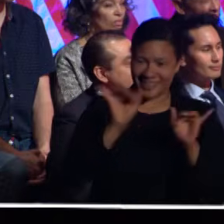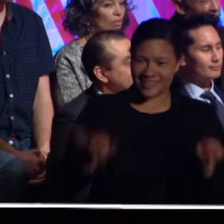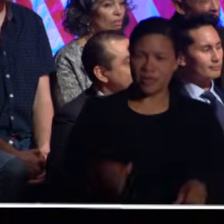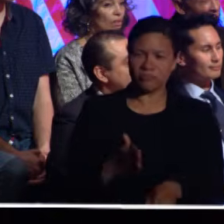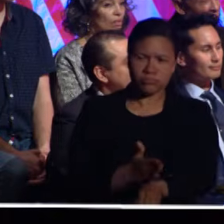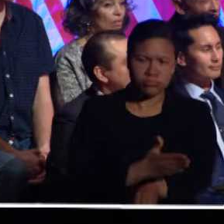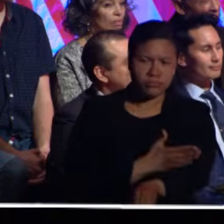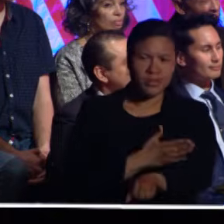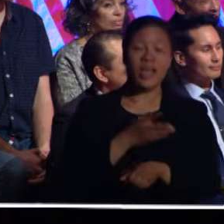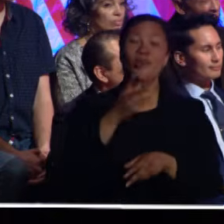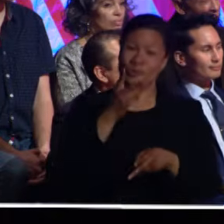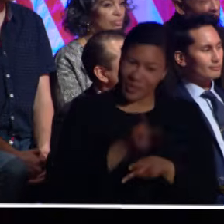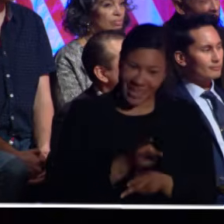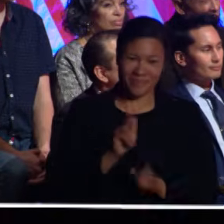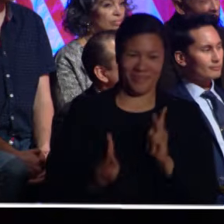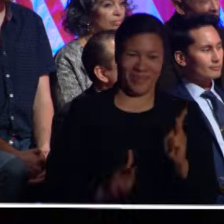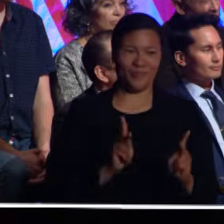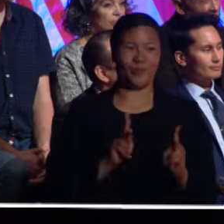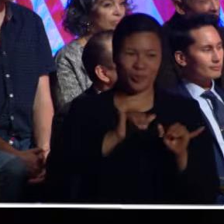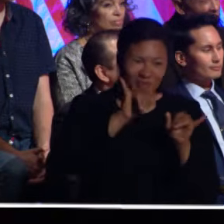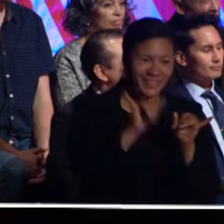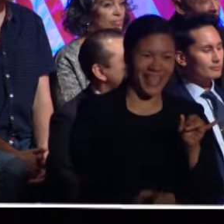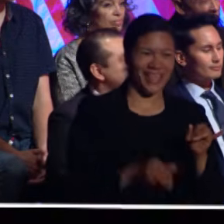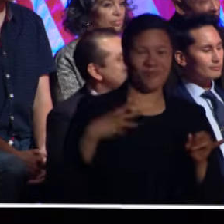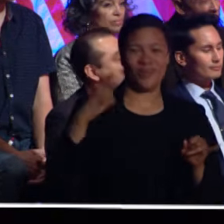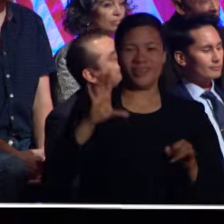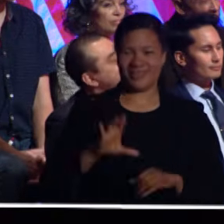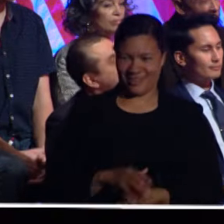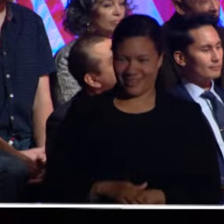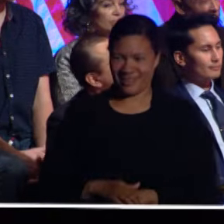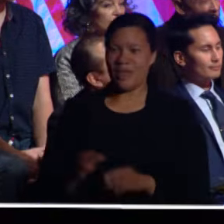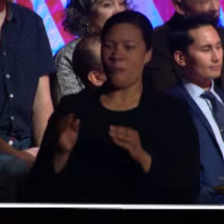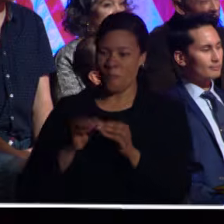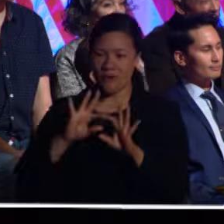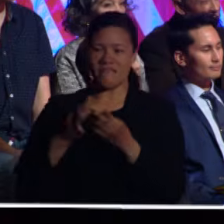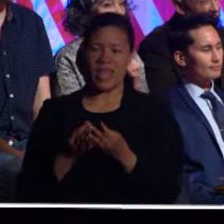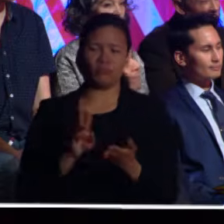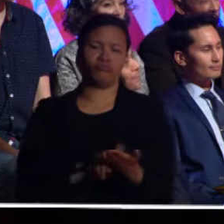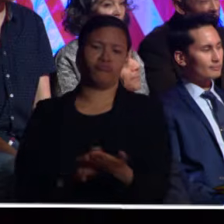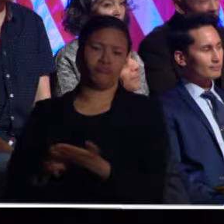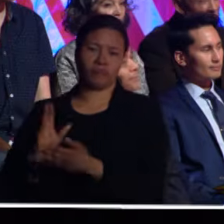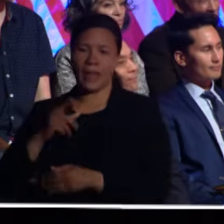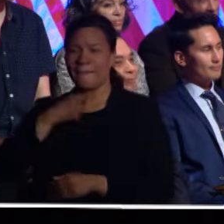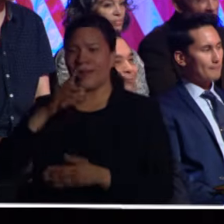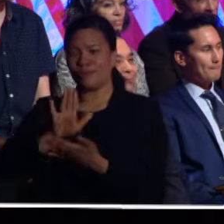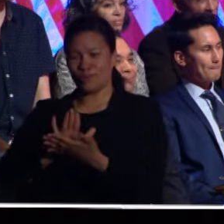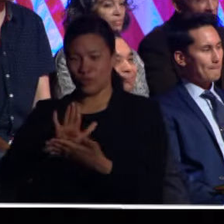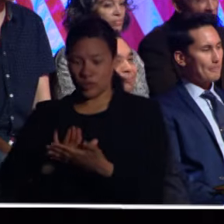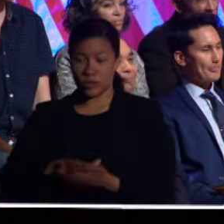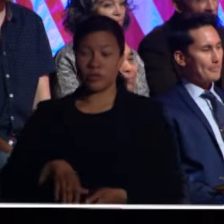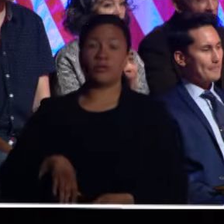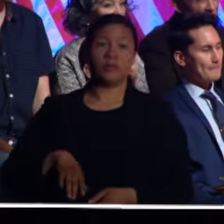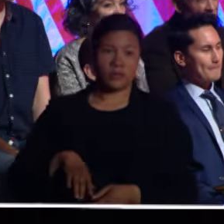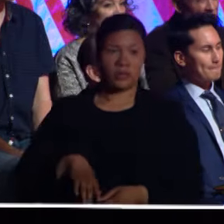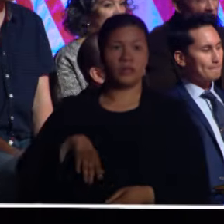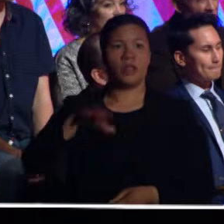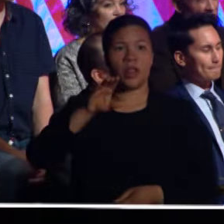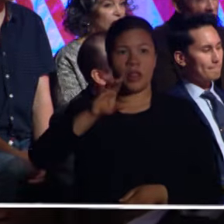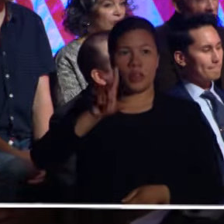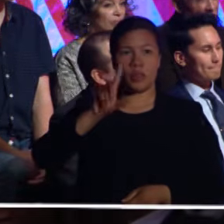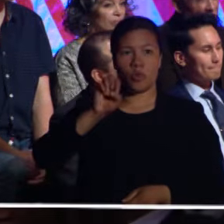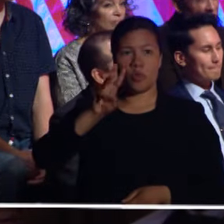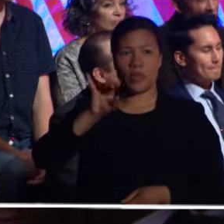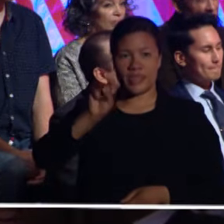As more families continue to enroll in our public schools with Chancellor Louis Fairby at the helm, and with a